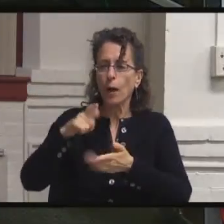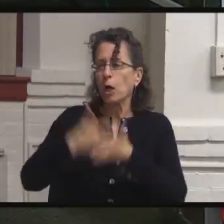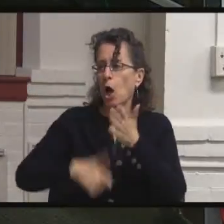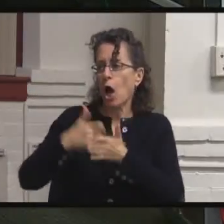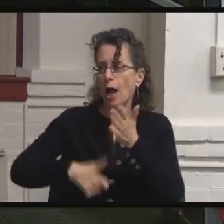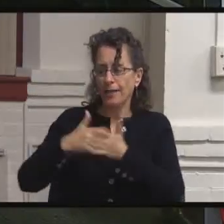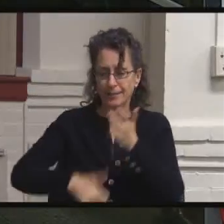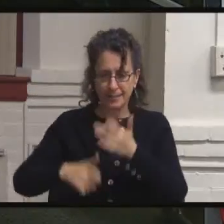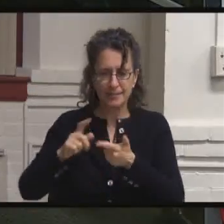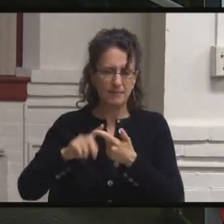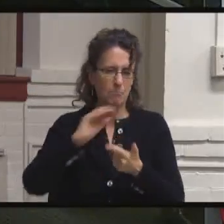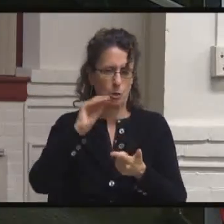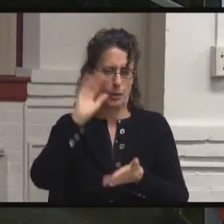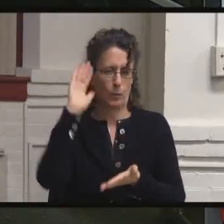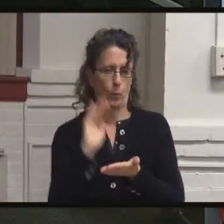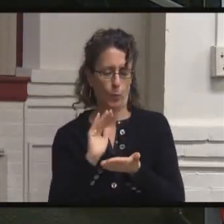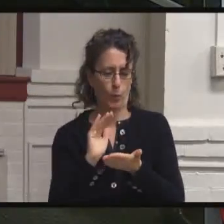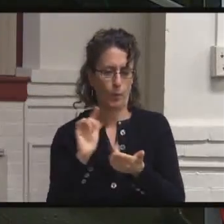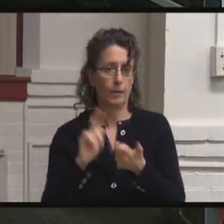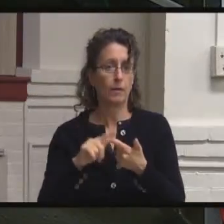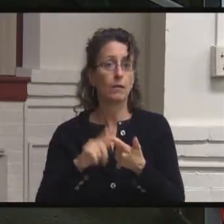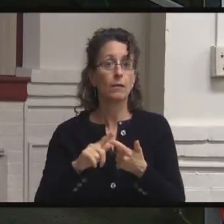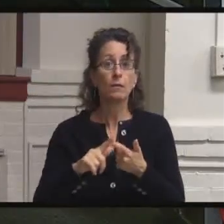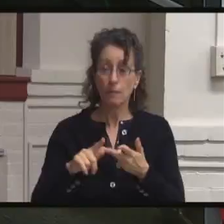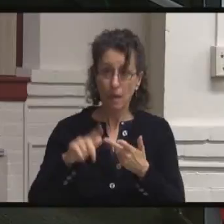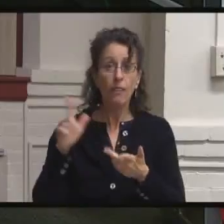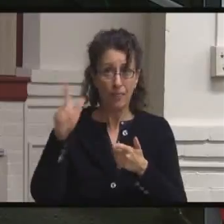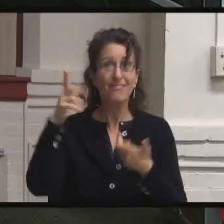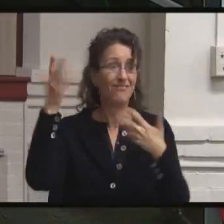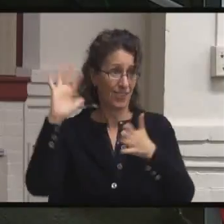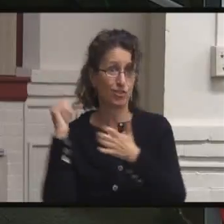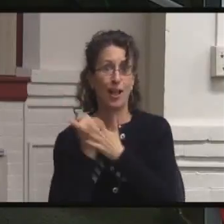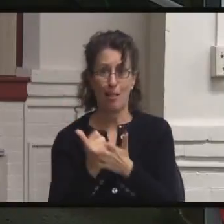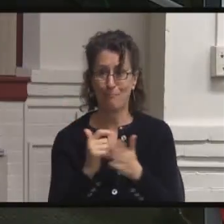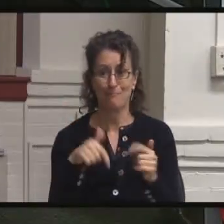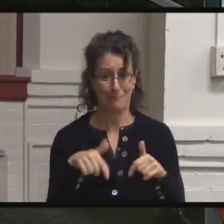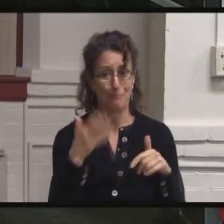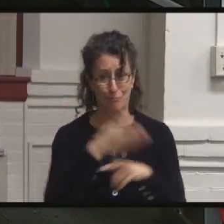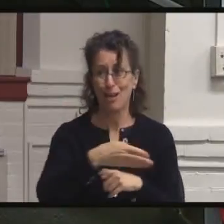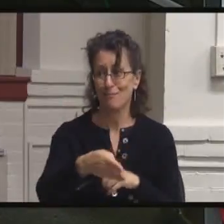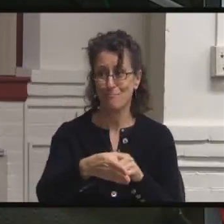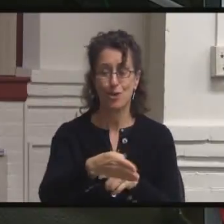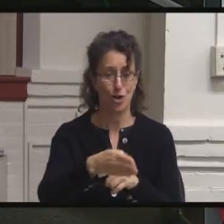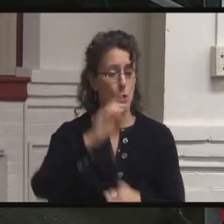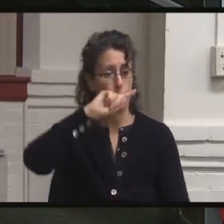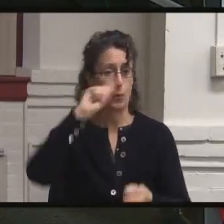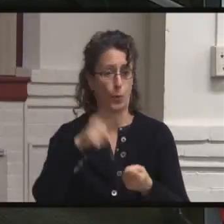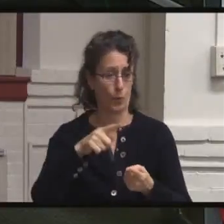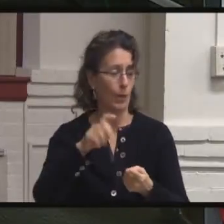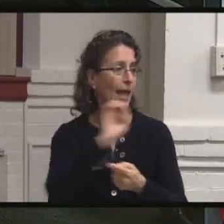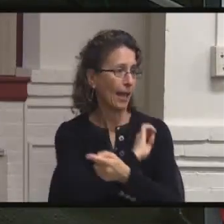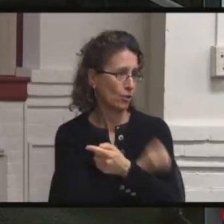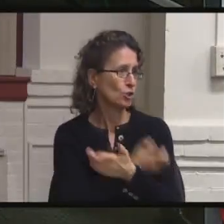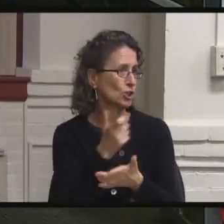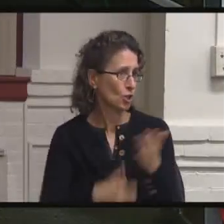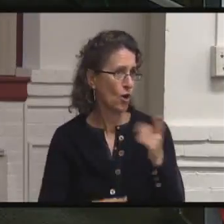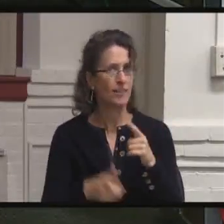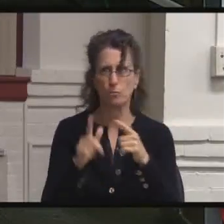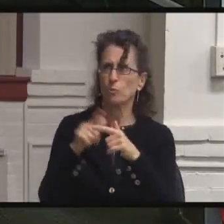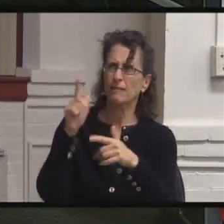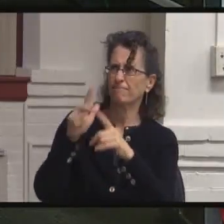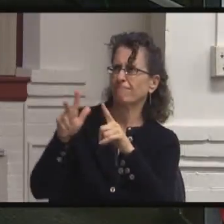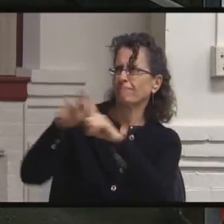that have yielded significant savings in terms of our costs on energy. And so we wanted to make sure that